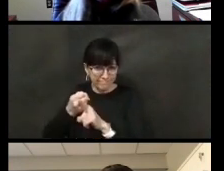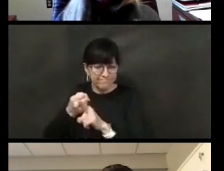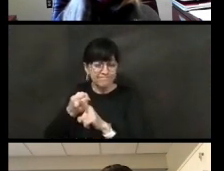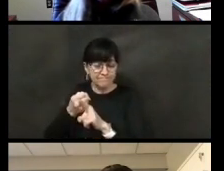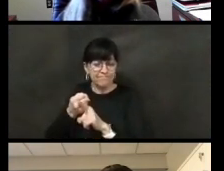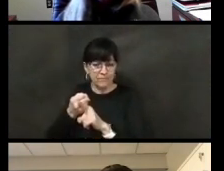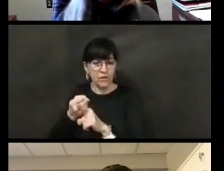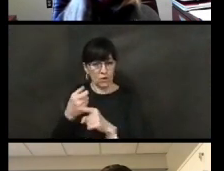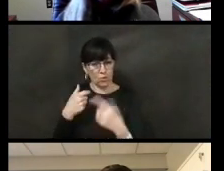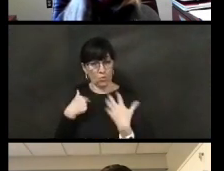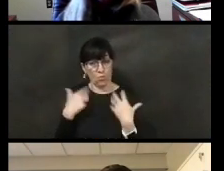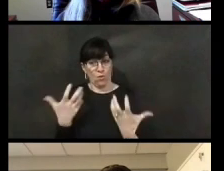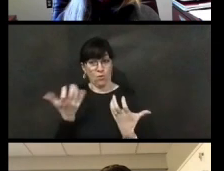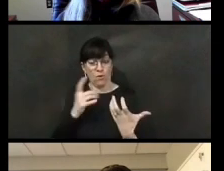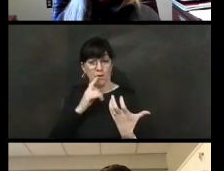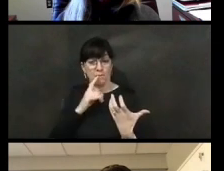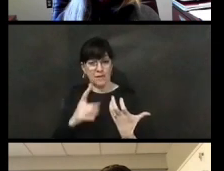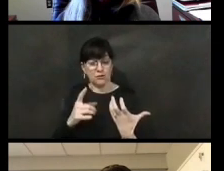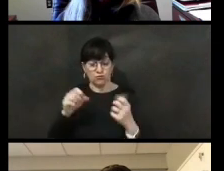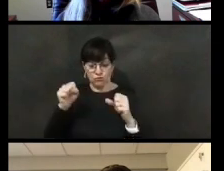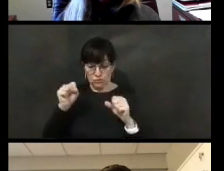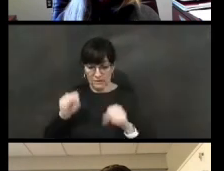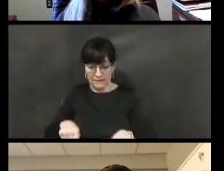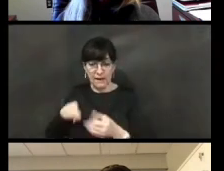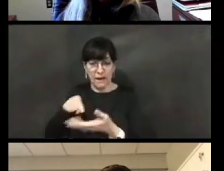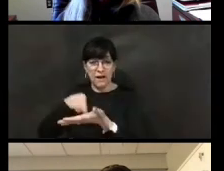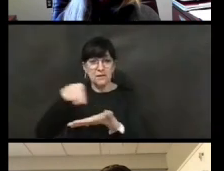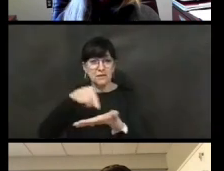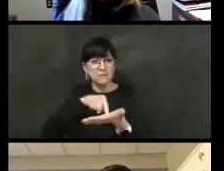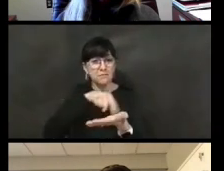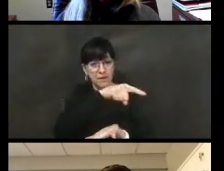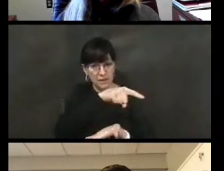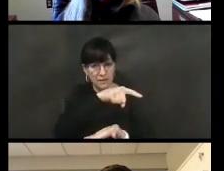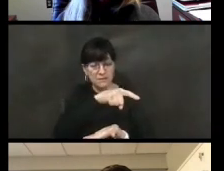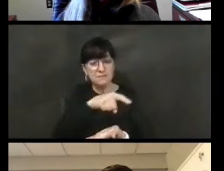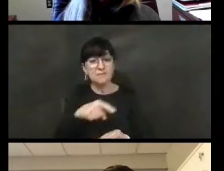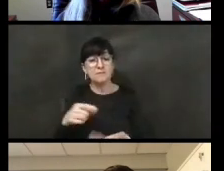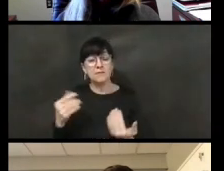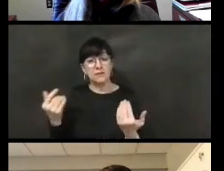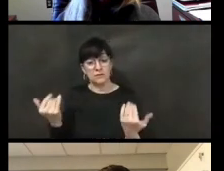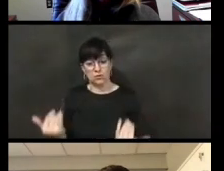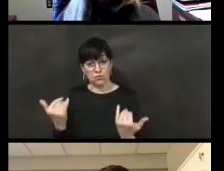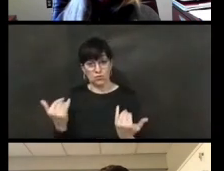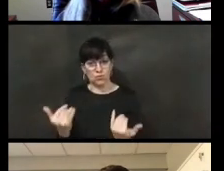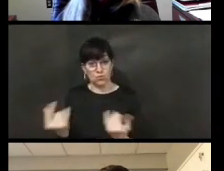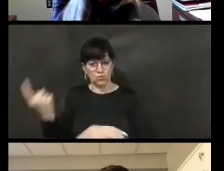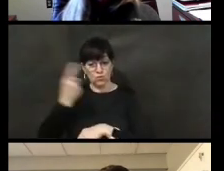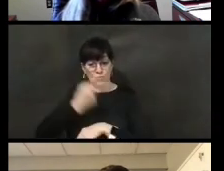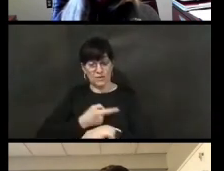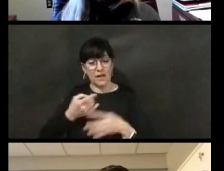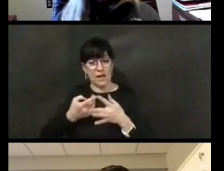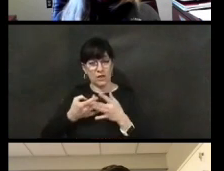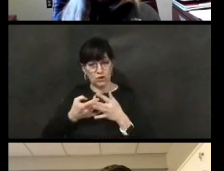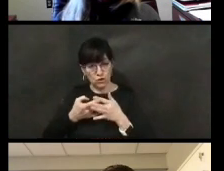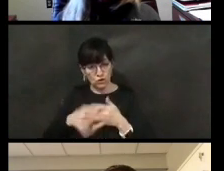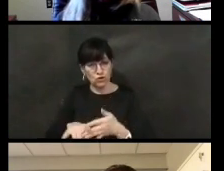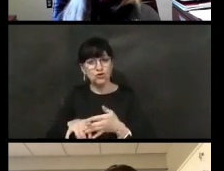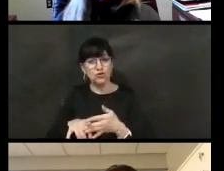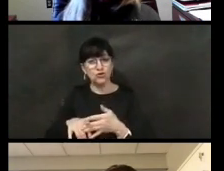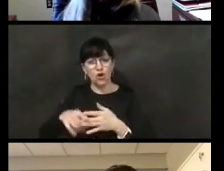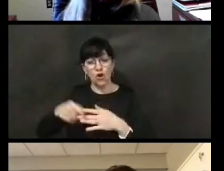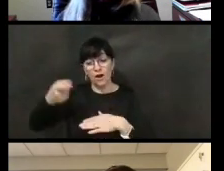for these workers. We have announced today that we have rolled out a start date of next week